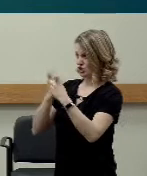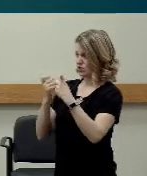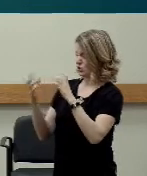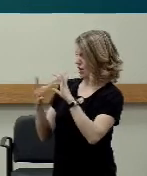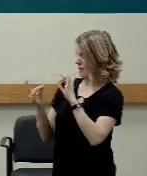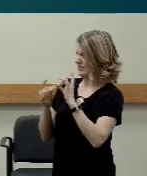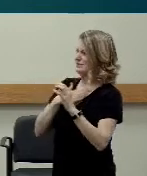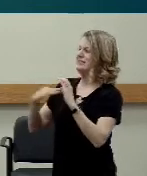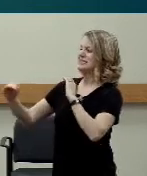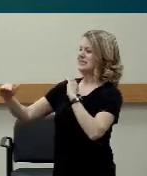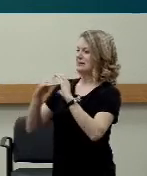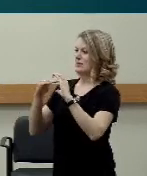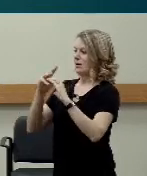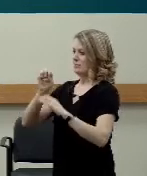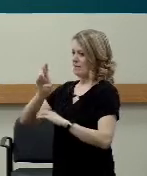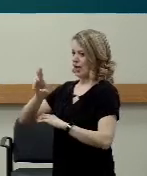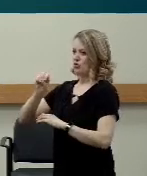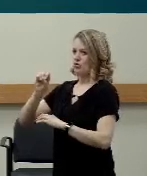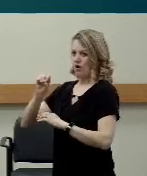to the mayor's office at